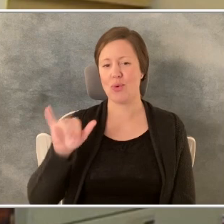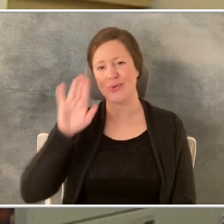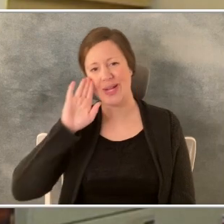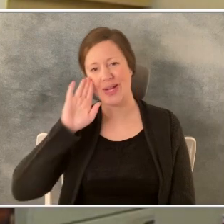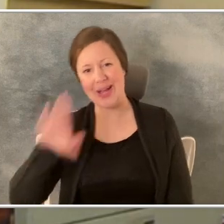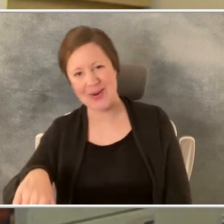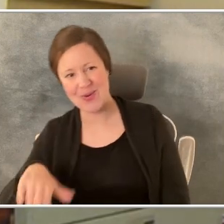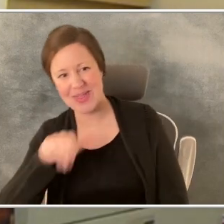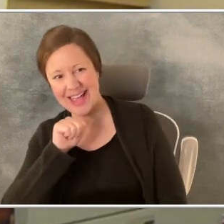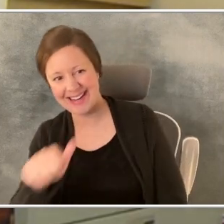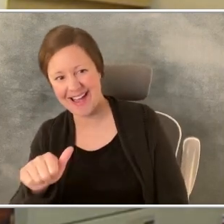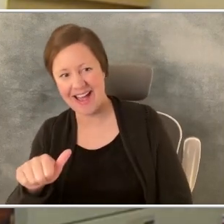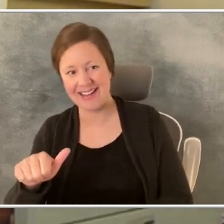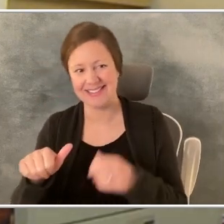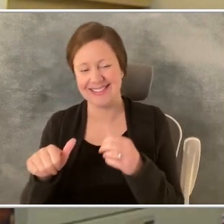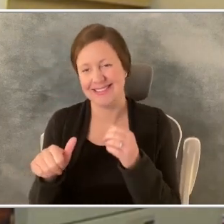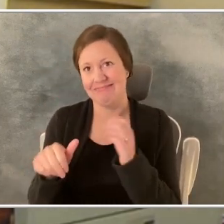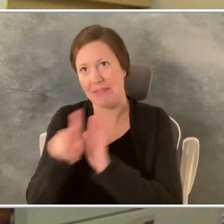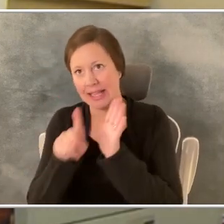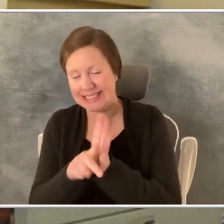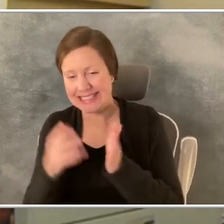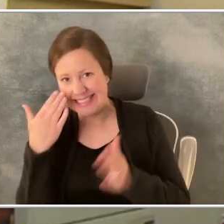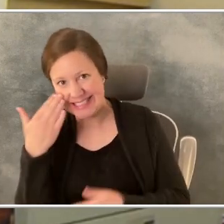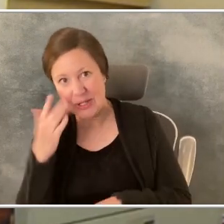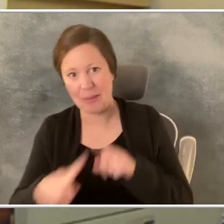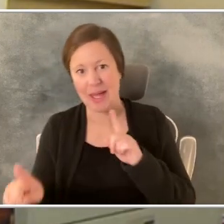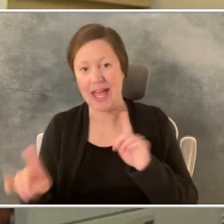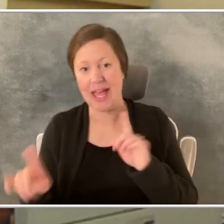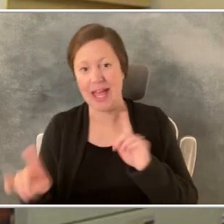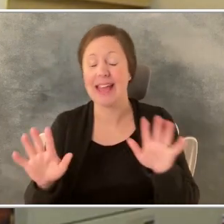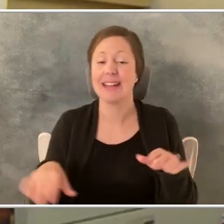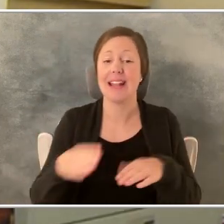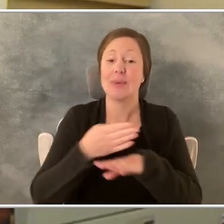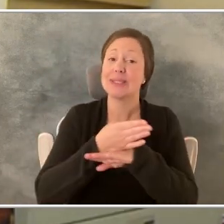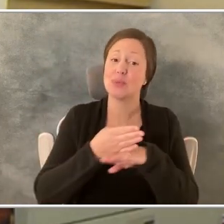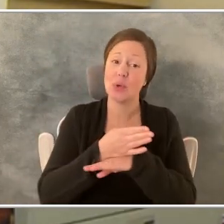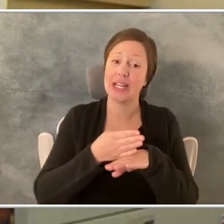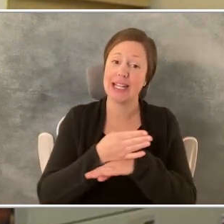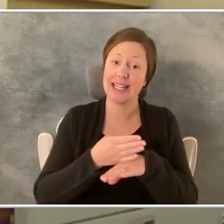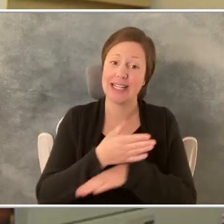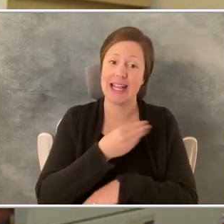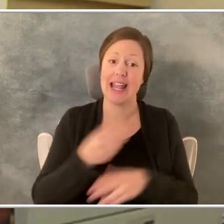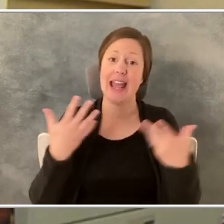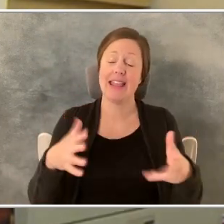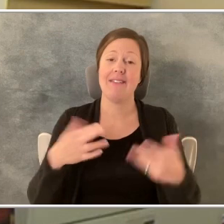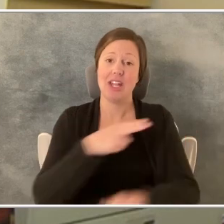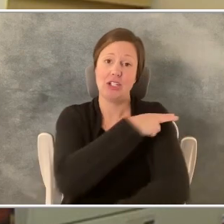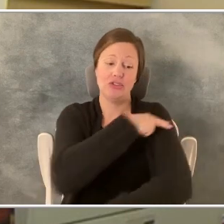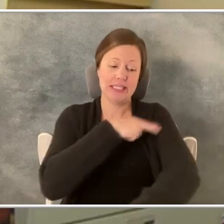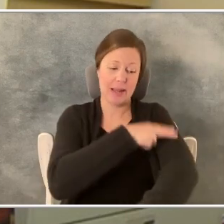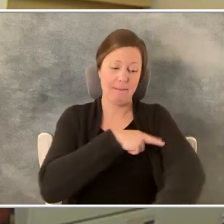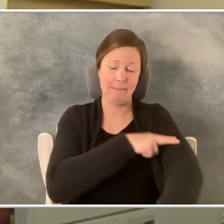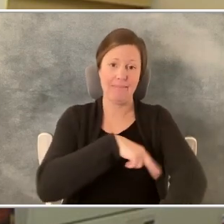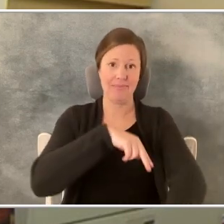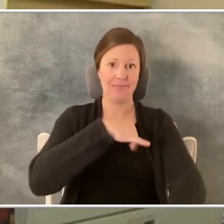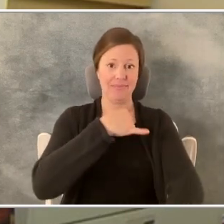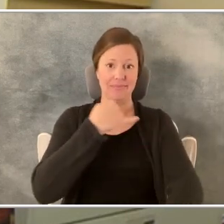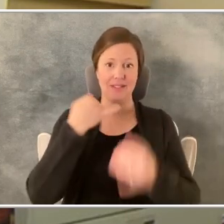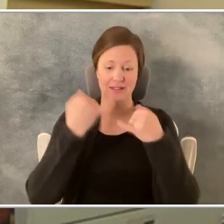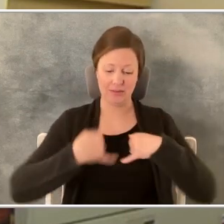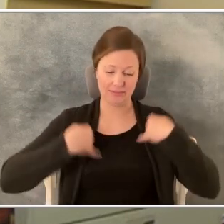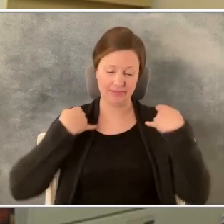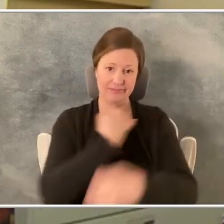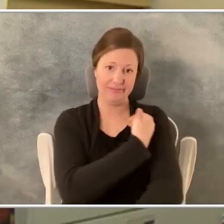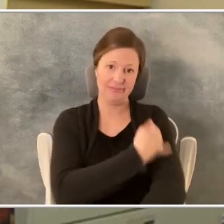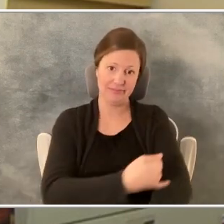if it wasn't protocol, but it was wooden, and they just taped it to my arm. And that made